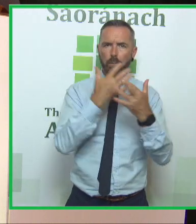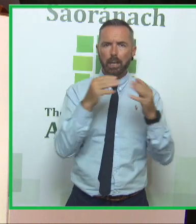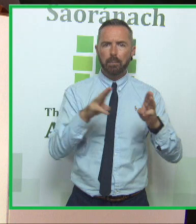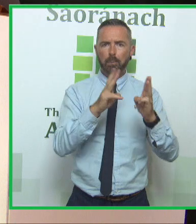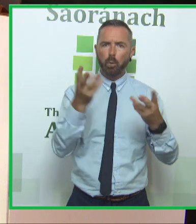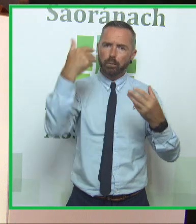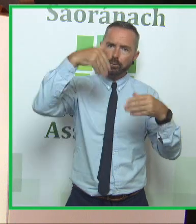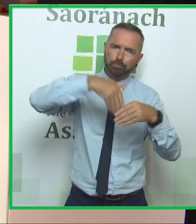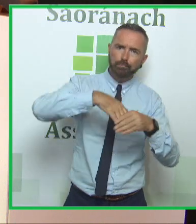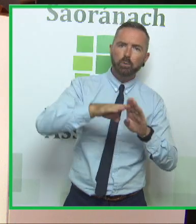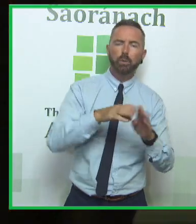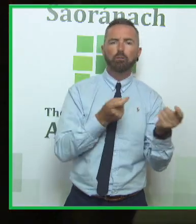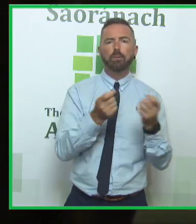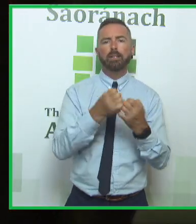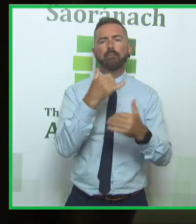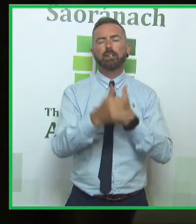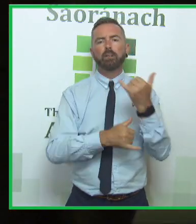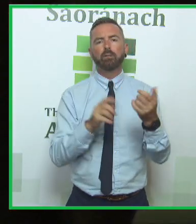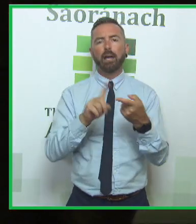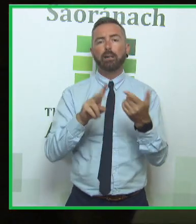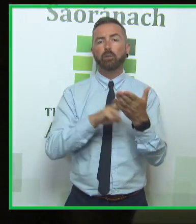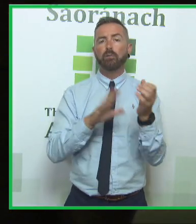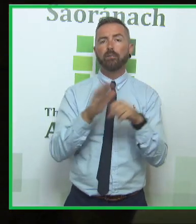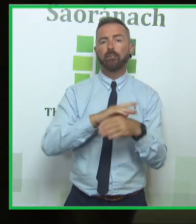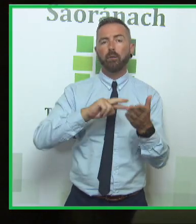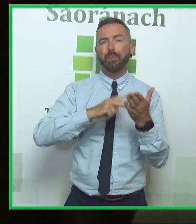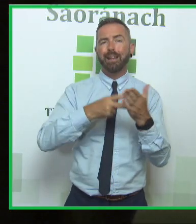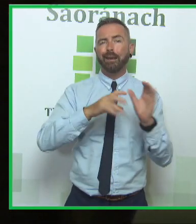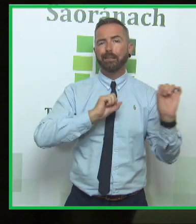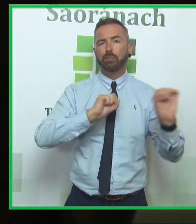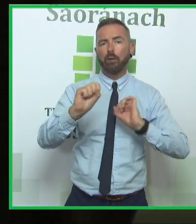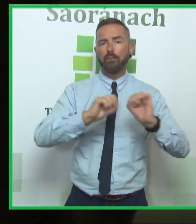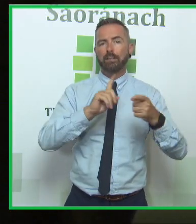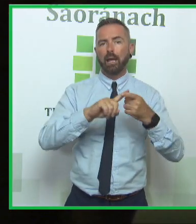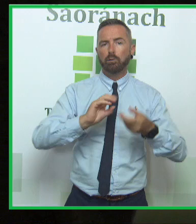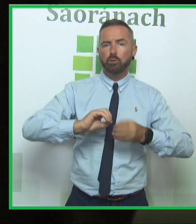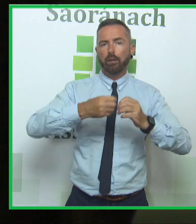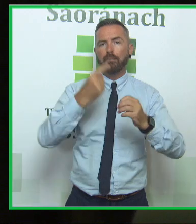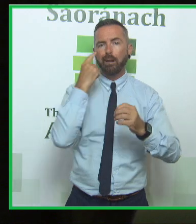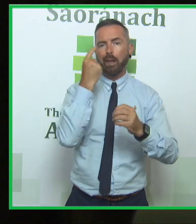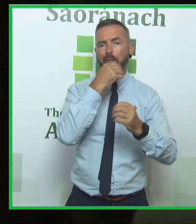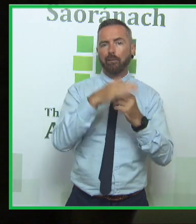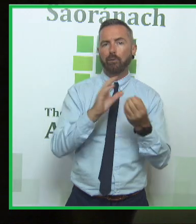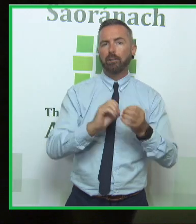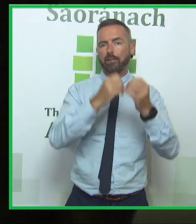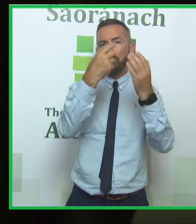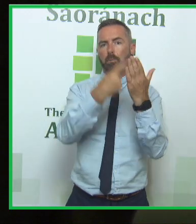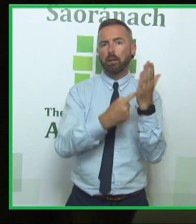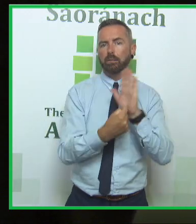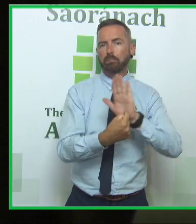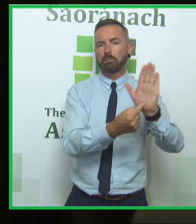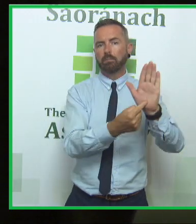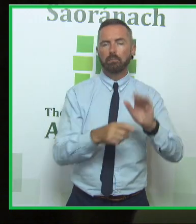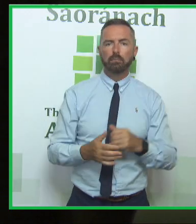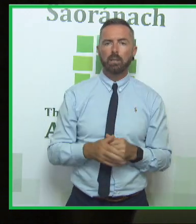entering treatment every year. It's useful for service planning and for generating evidence for policy. Treatment demand can be used as a